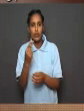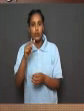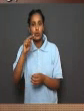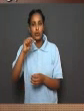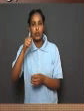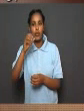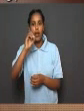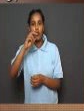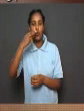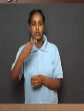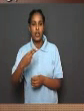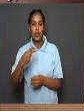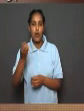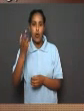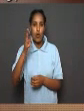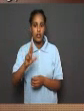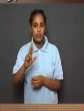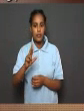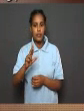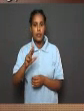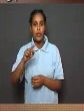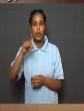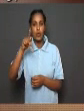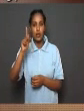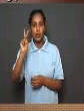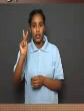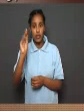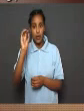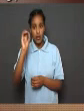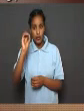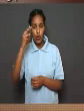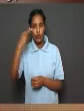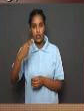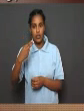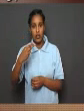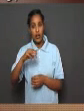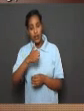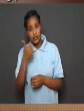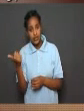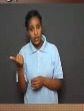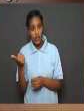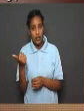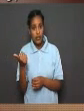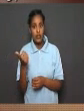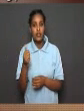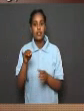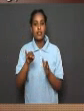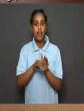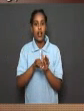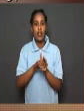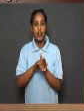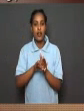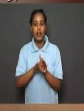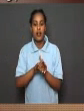sodium hydroxide or potassium hydroxide rather than the salt